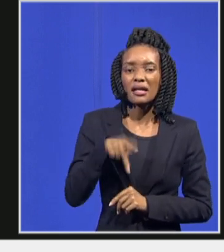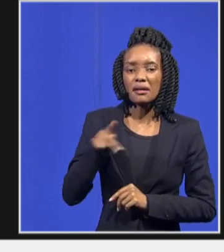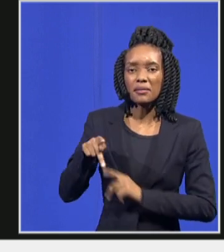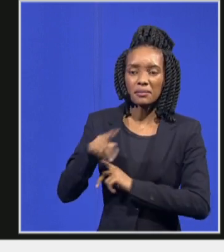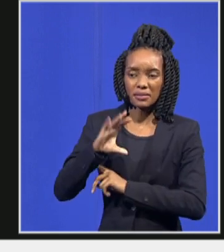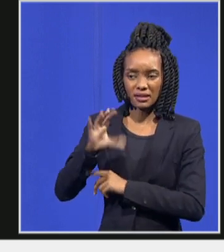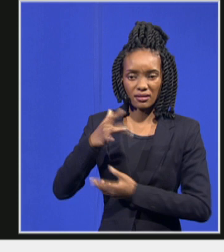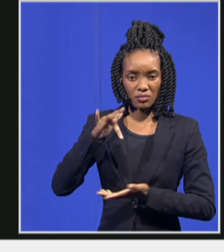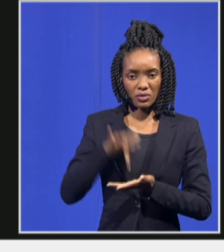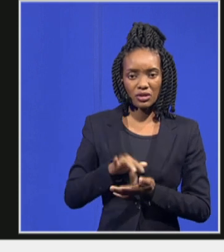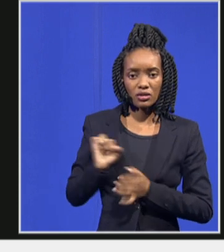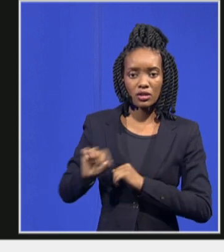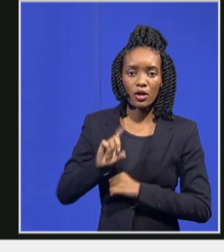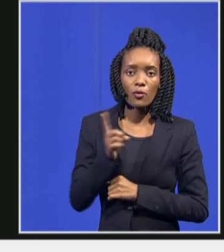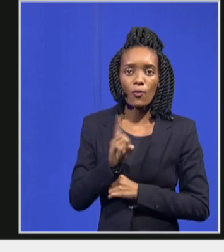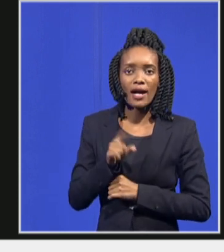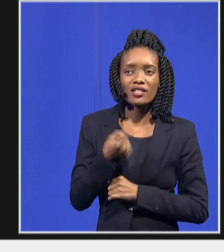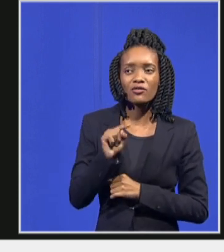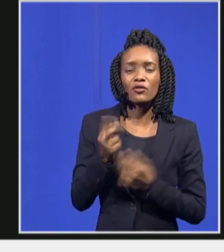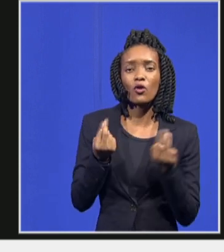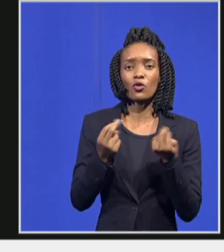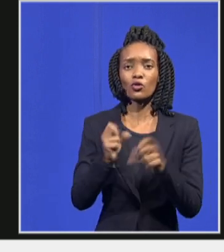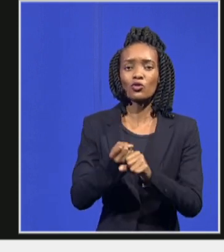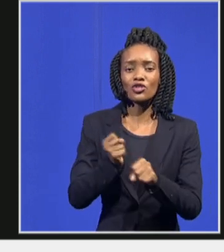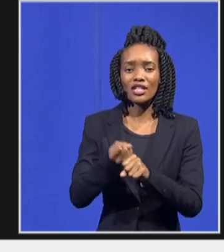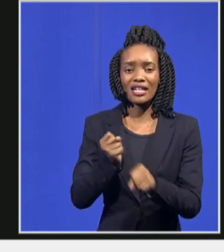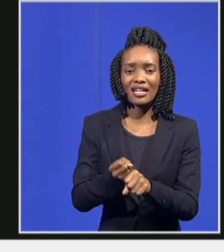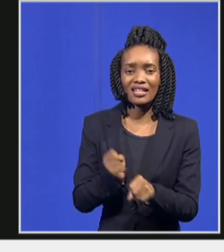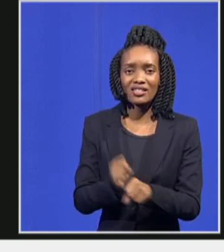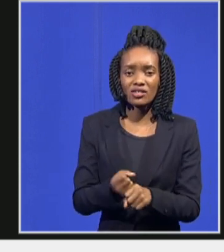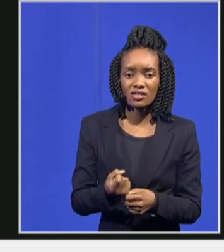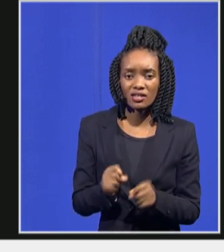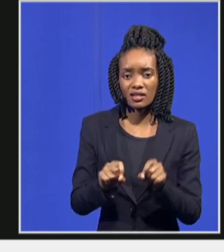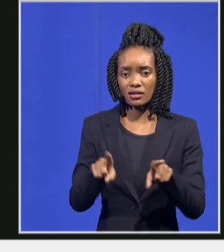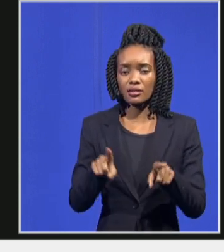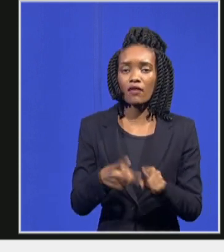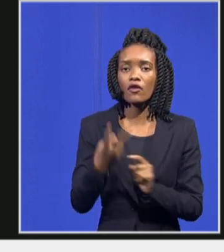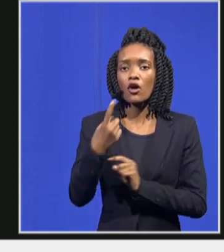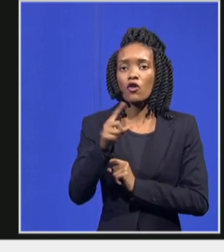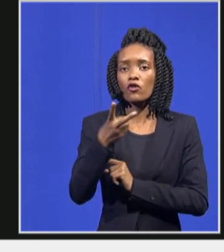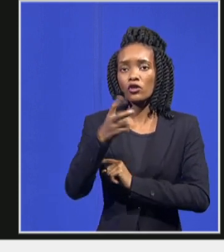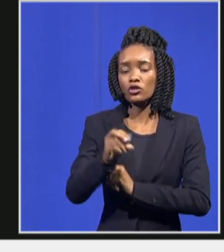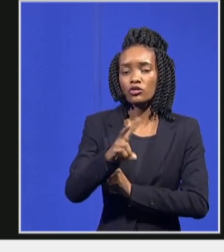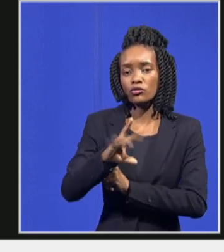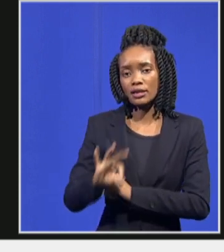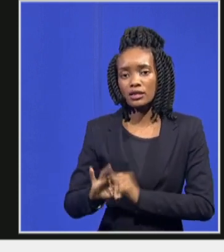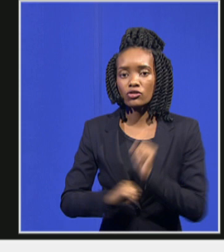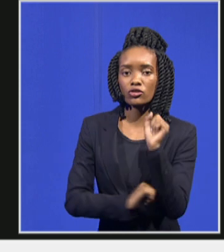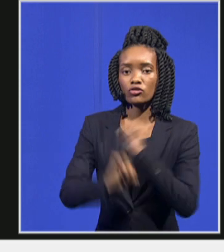Eskom's development of new generation capacity itself as part of the 2023 debt restructuring?